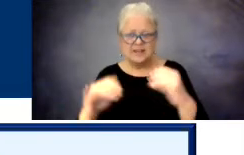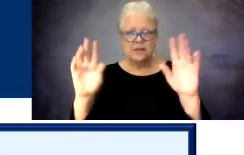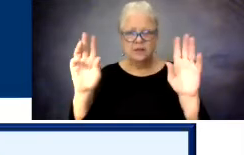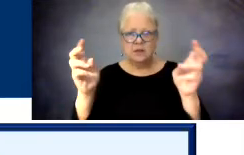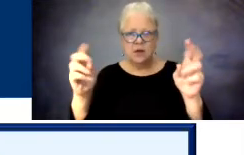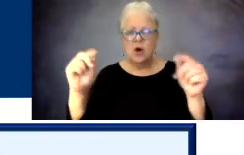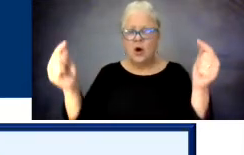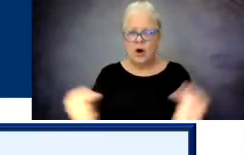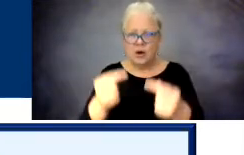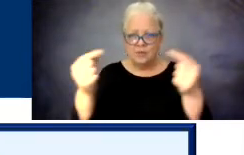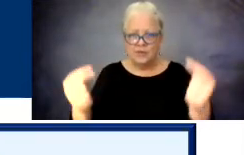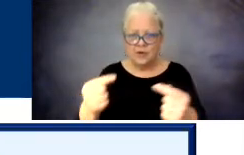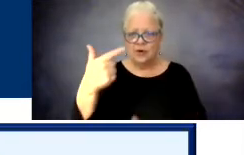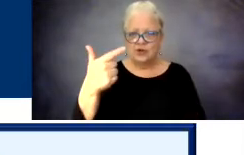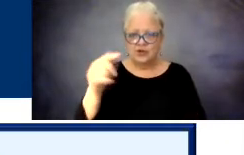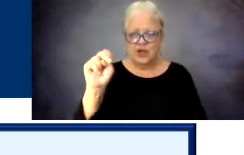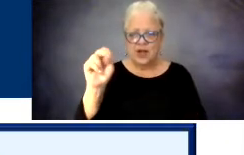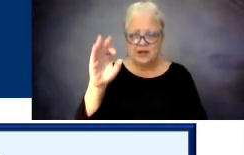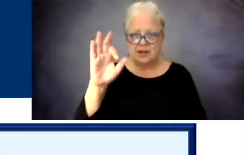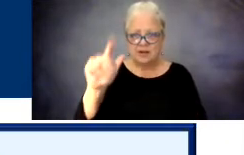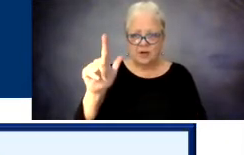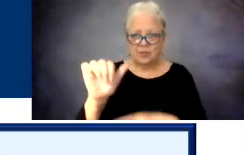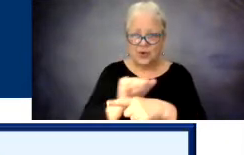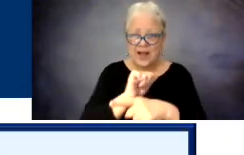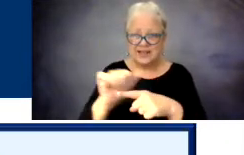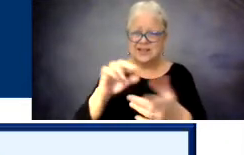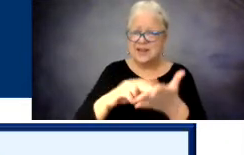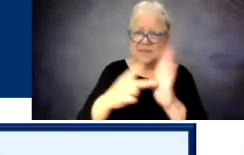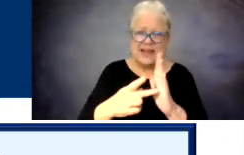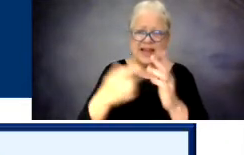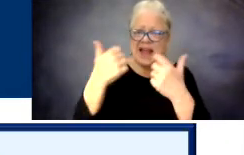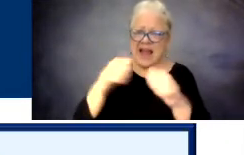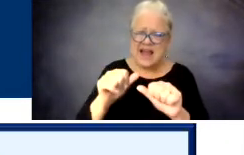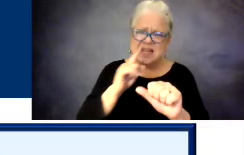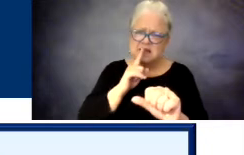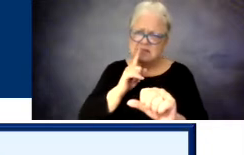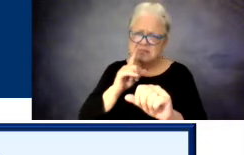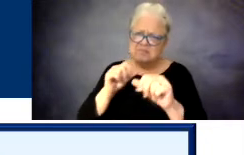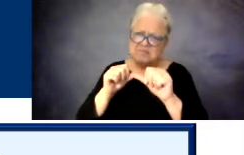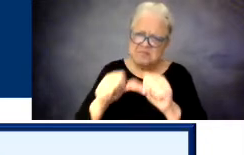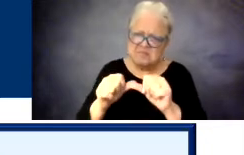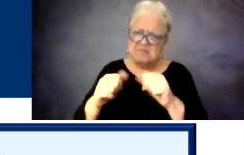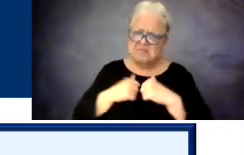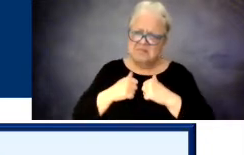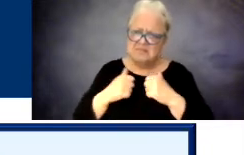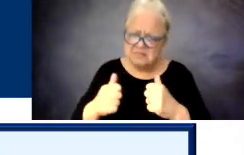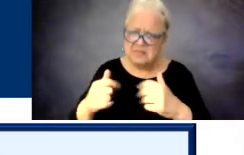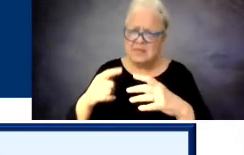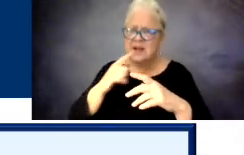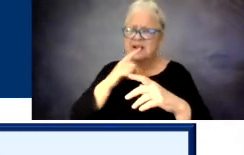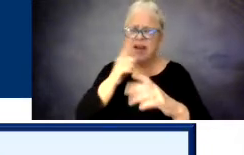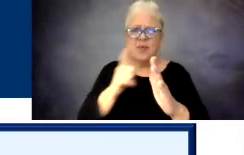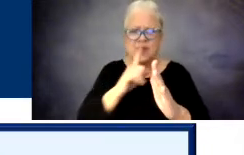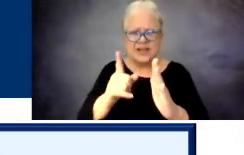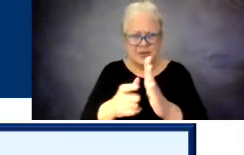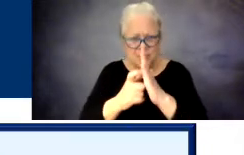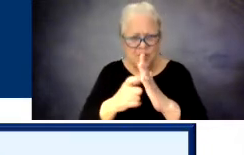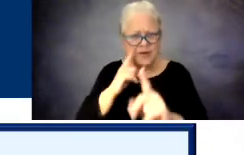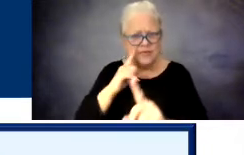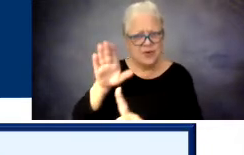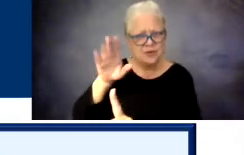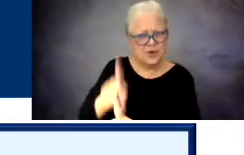any unwarranted or intrusive genital or rectal care, procedures that are unnecessary for the health and